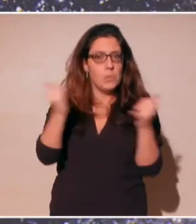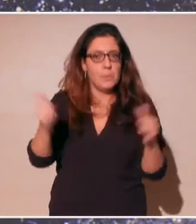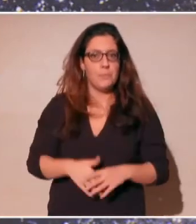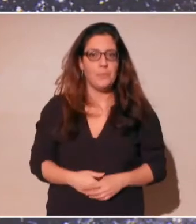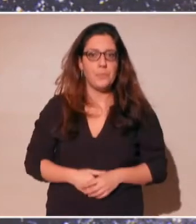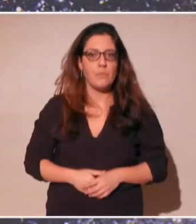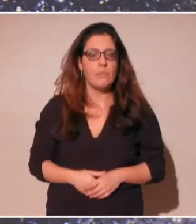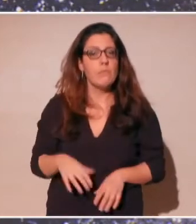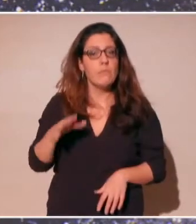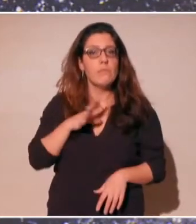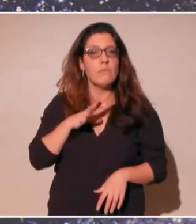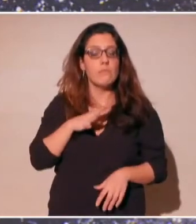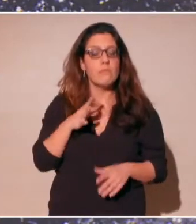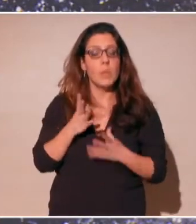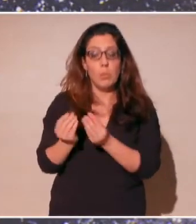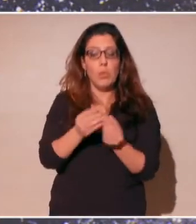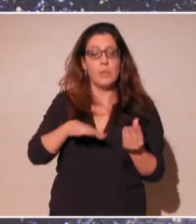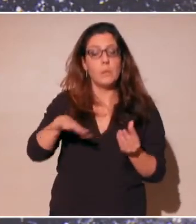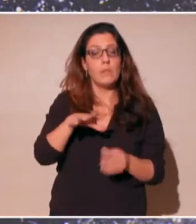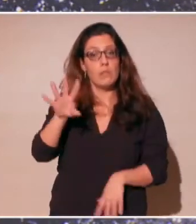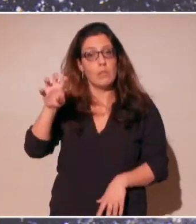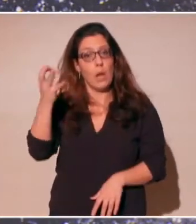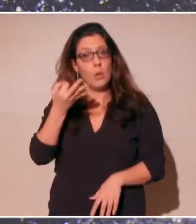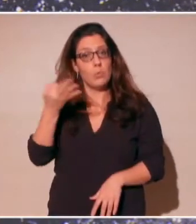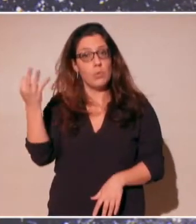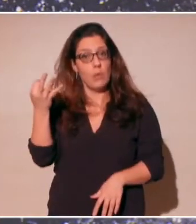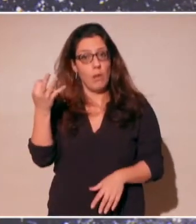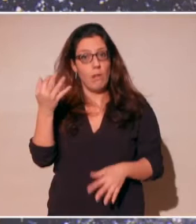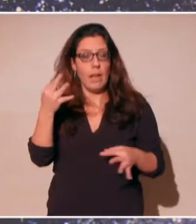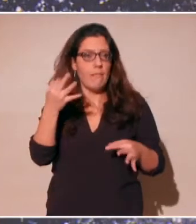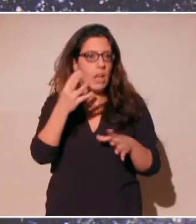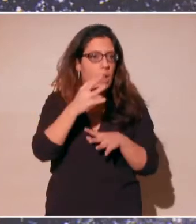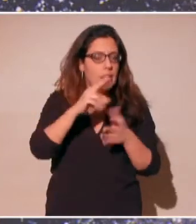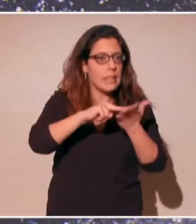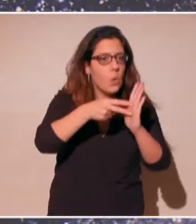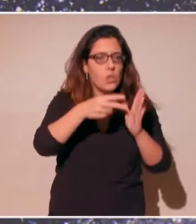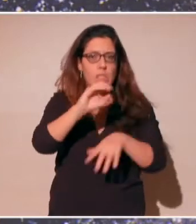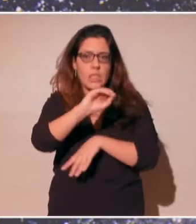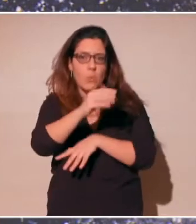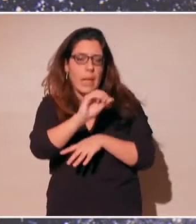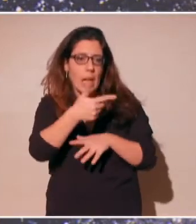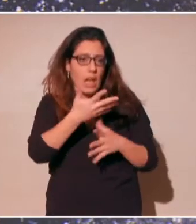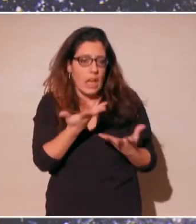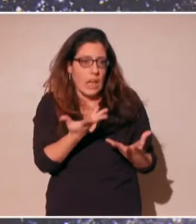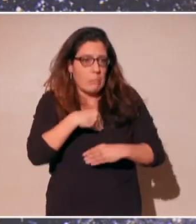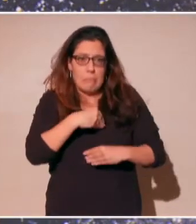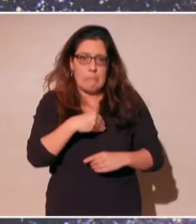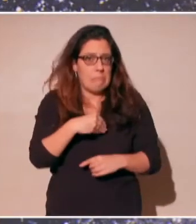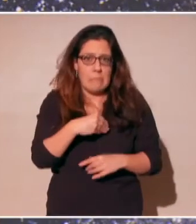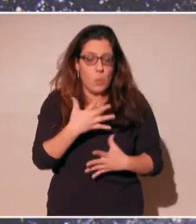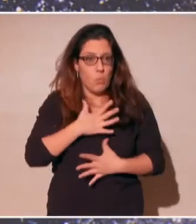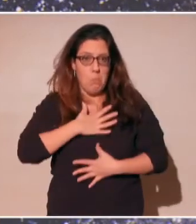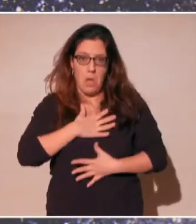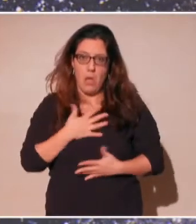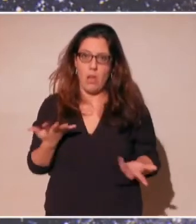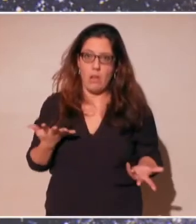a little bit of time to see and understand. But 40% of our population doesn't have access to this technology or is afraid of